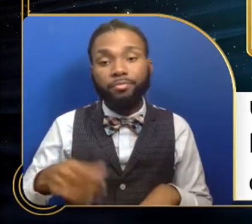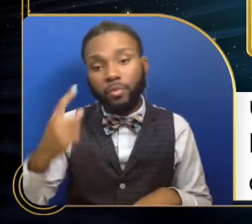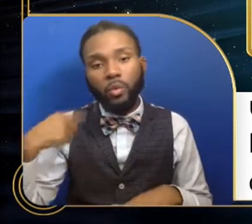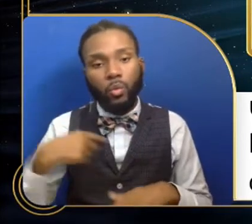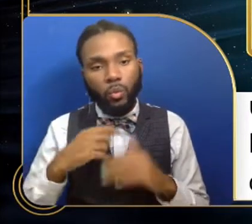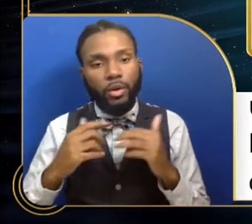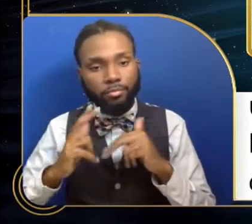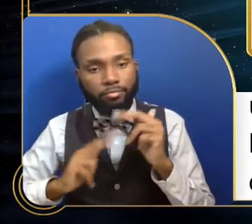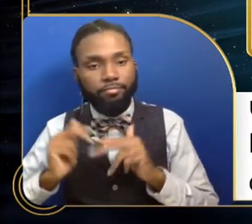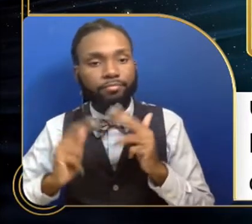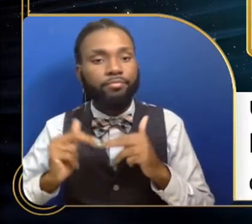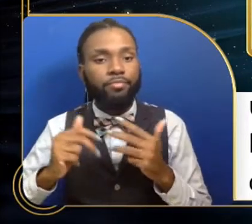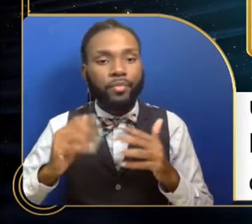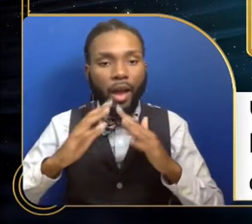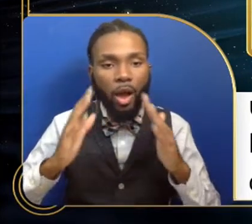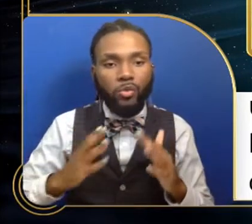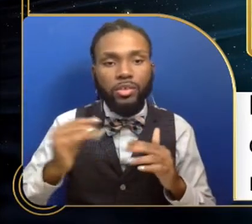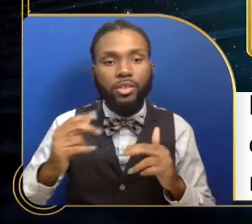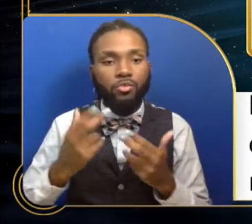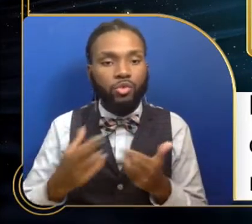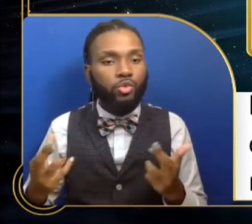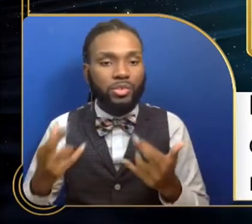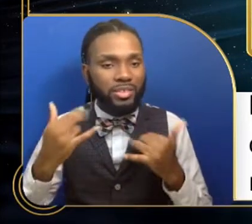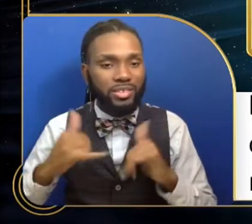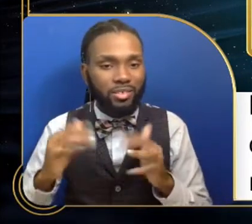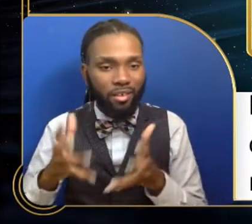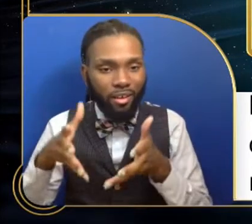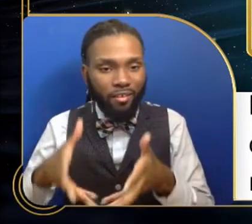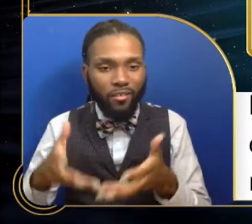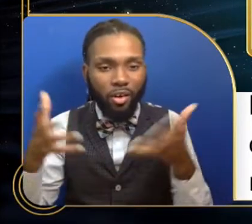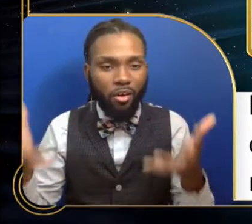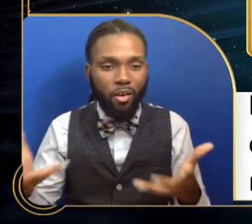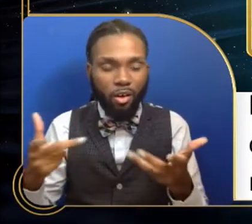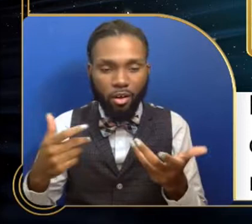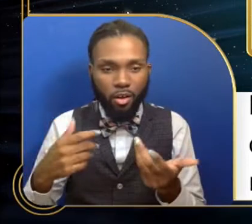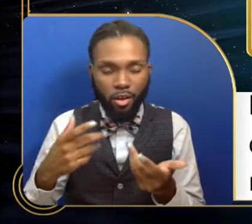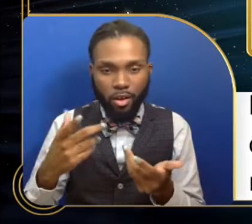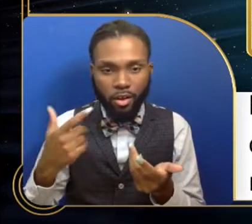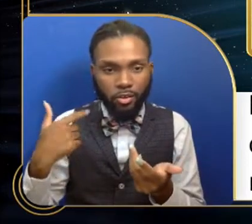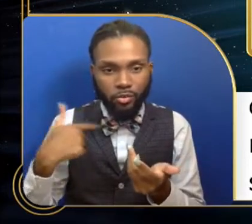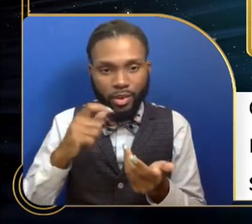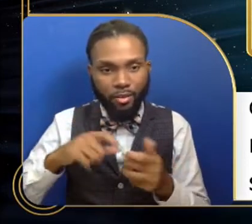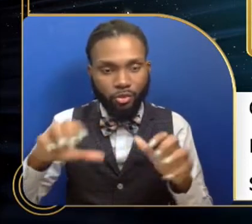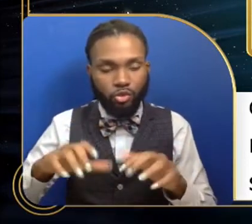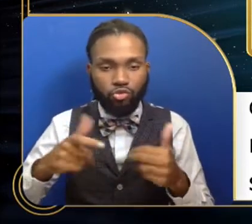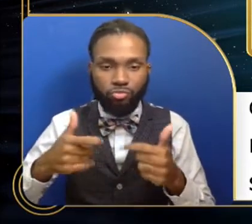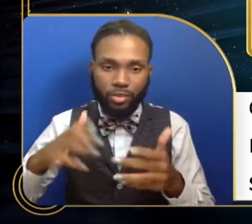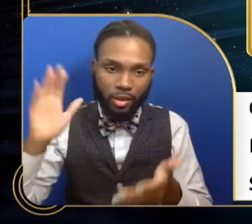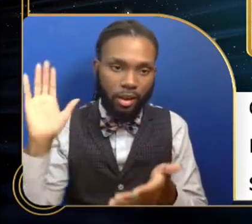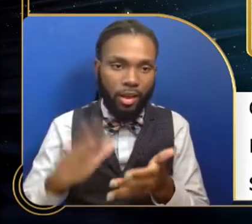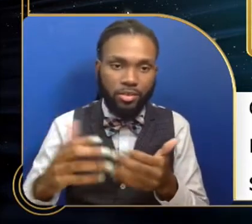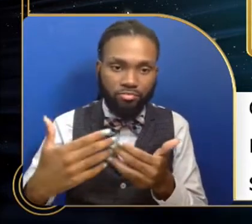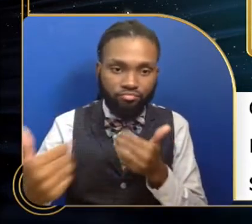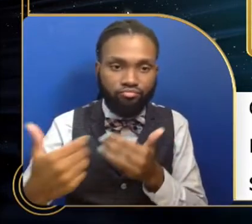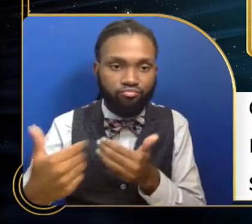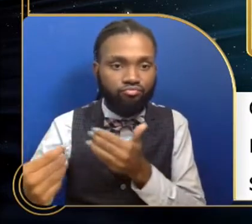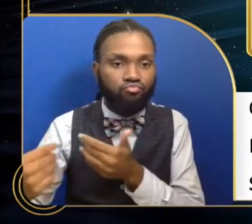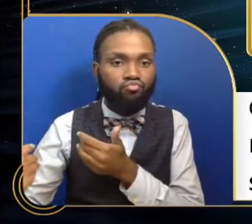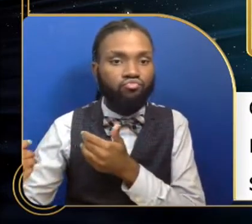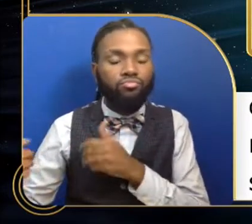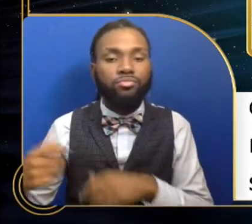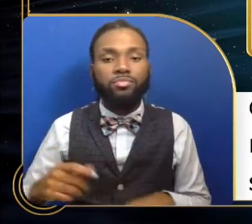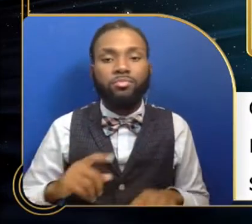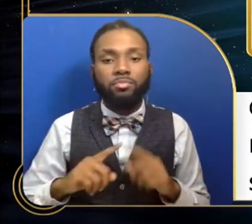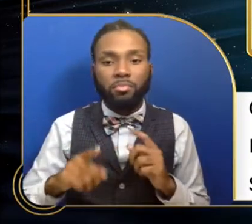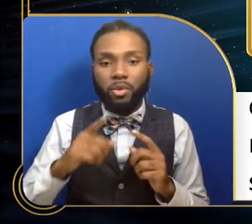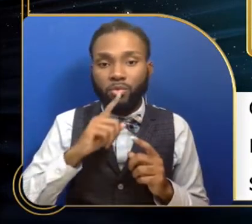so much more needs to be done to tear down the walls of separation and segregation that Olmsted decision helped to